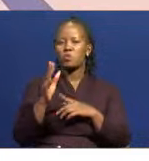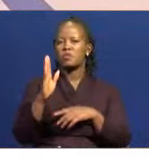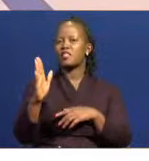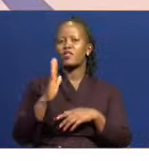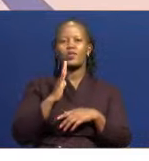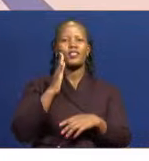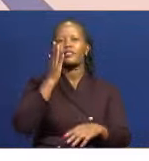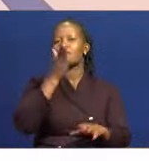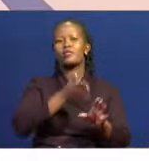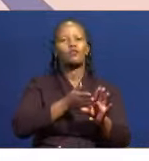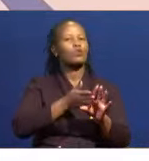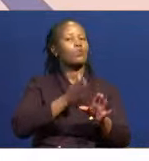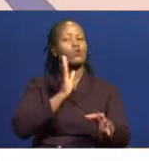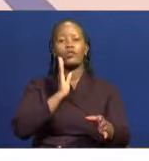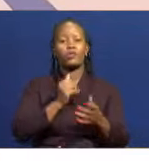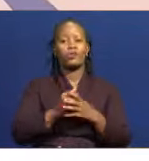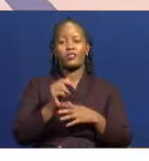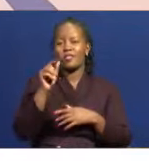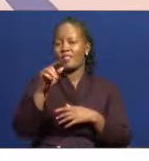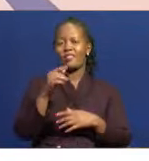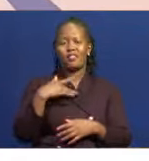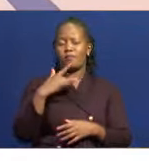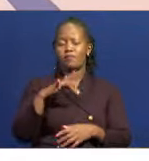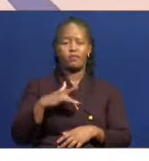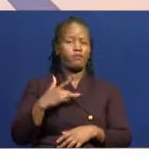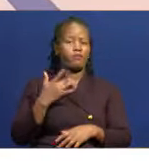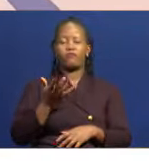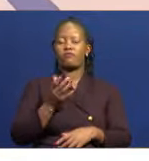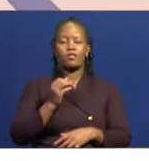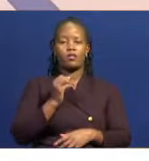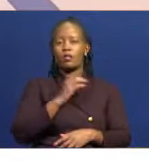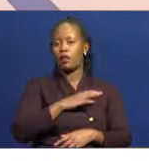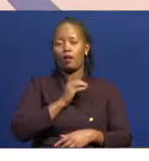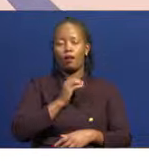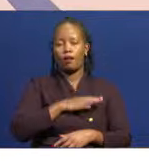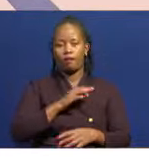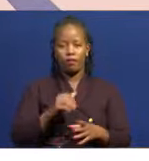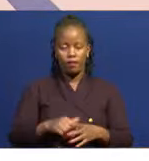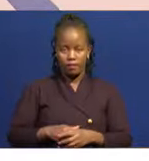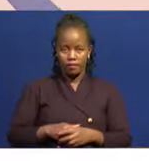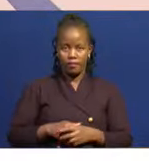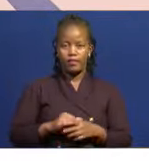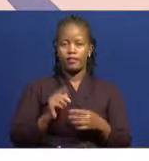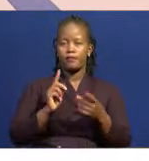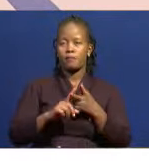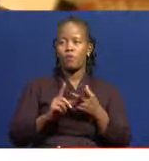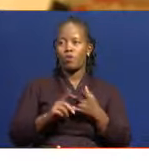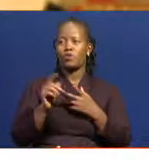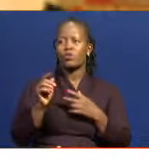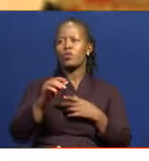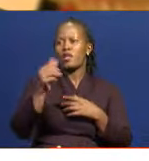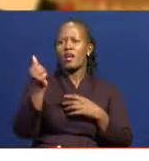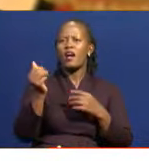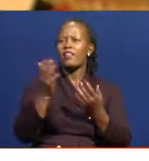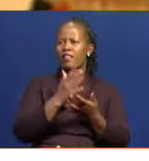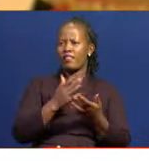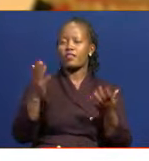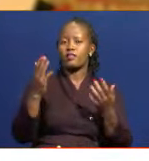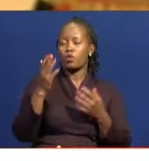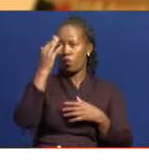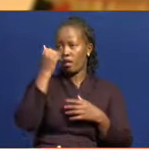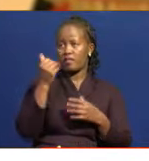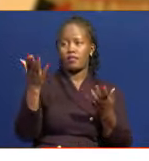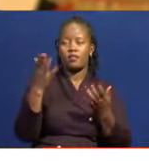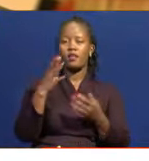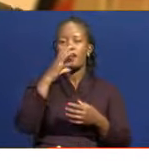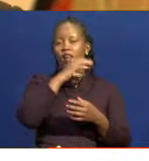withdrawn, and that keeps me awake. The other thing that keeps me awake, you have handled